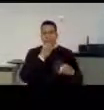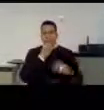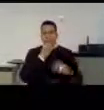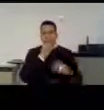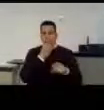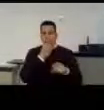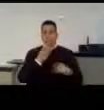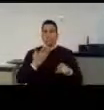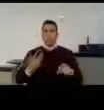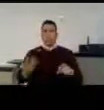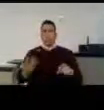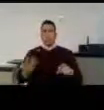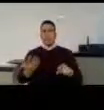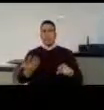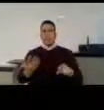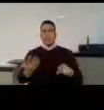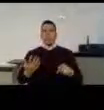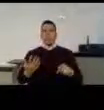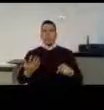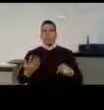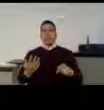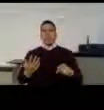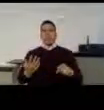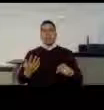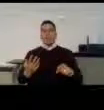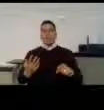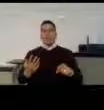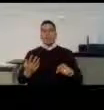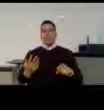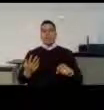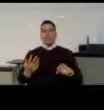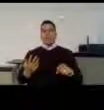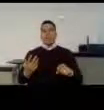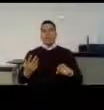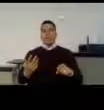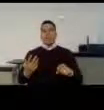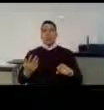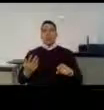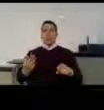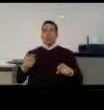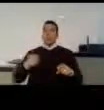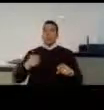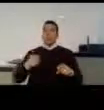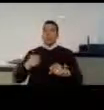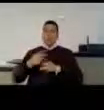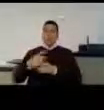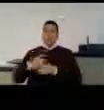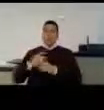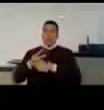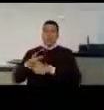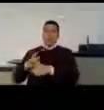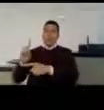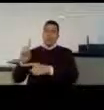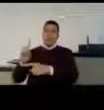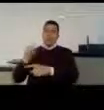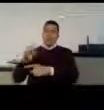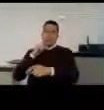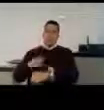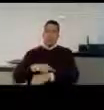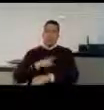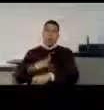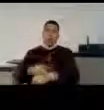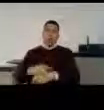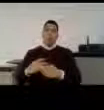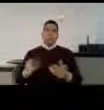no, it's not edible. So, and because I've been a caregiver a long time, I've been